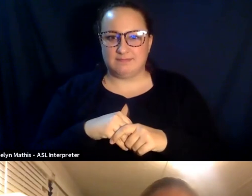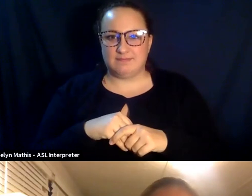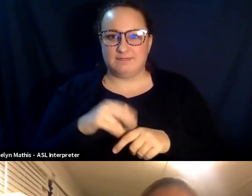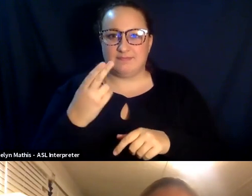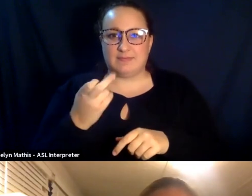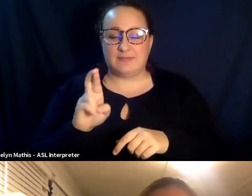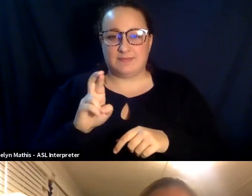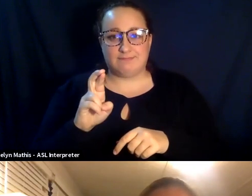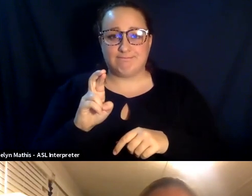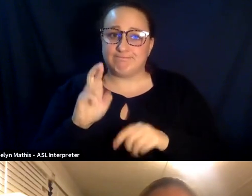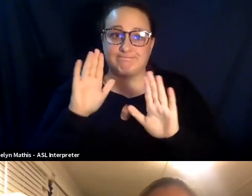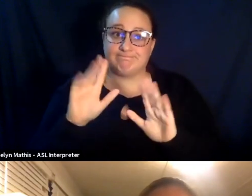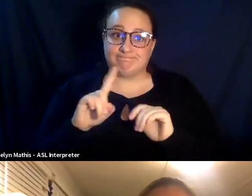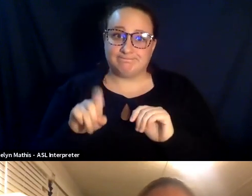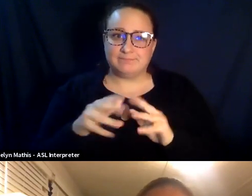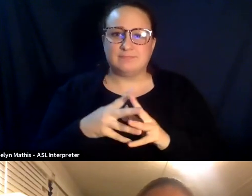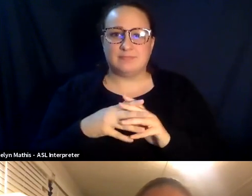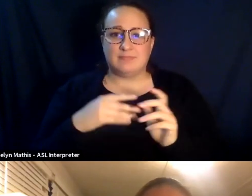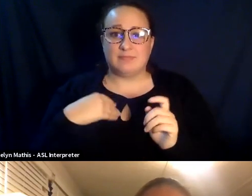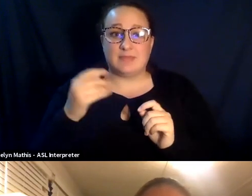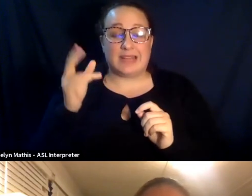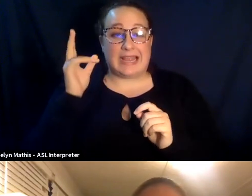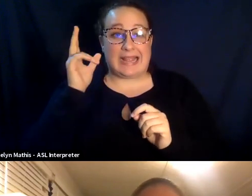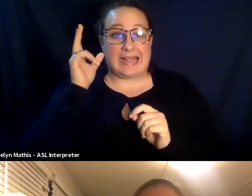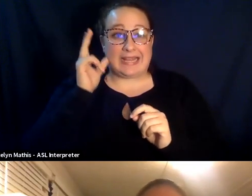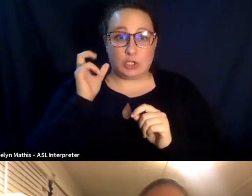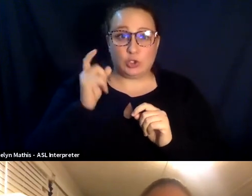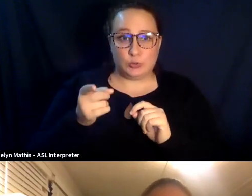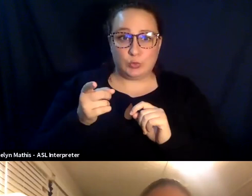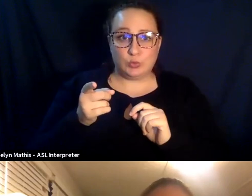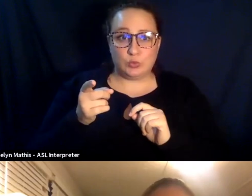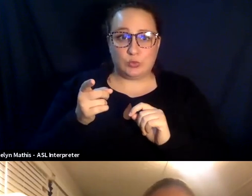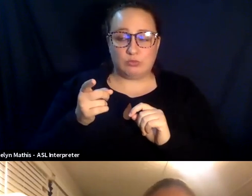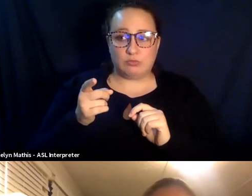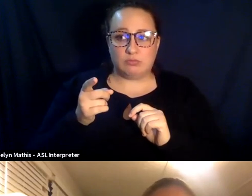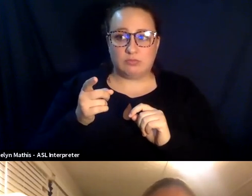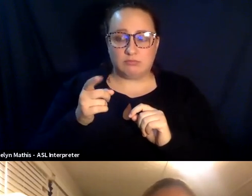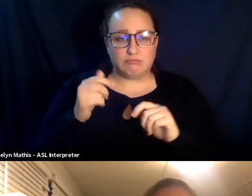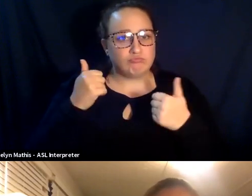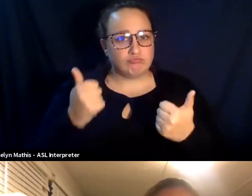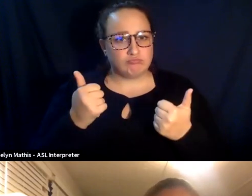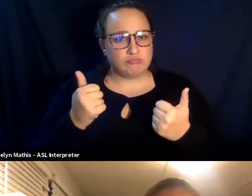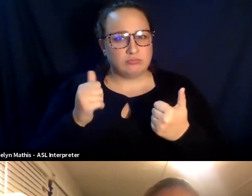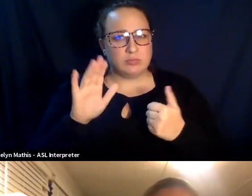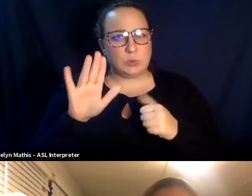question. I hear that you have it under control. That's great. What is your measurement for